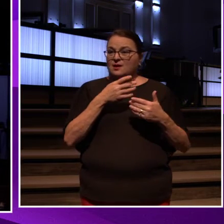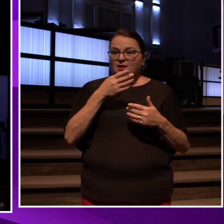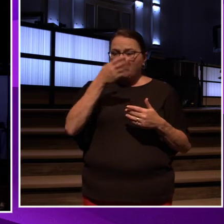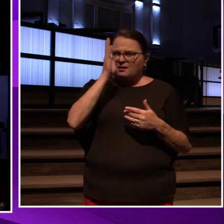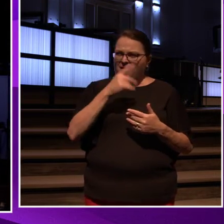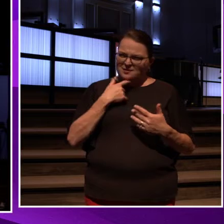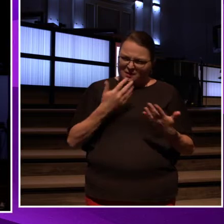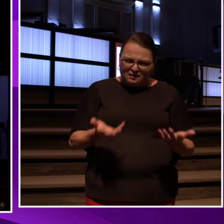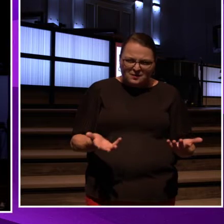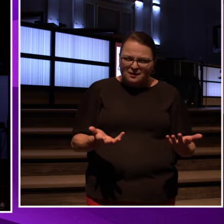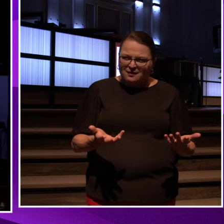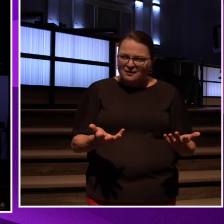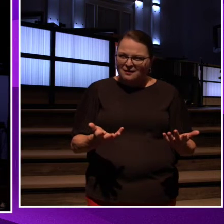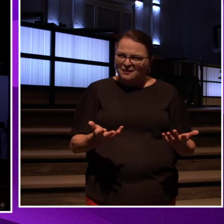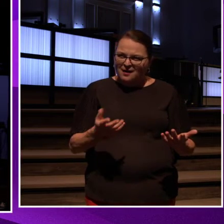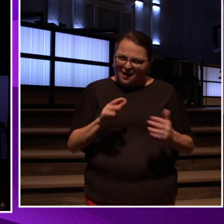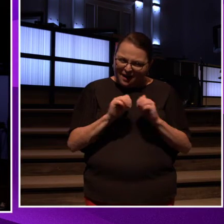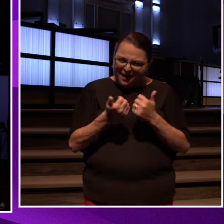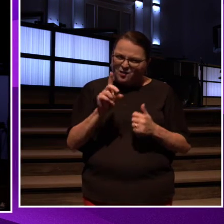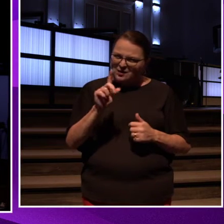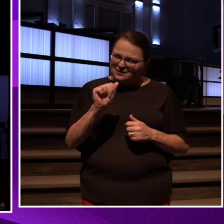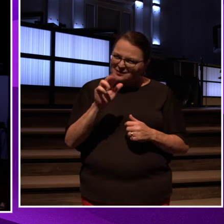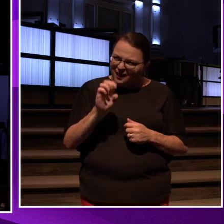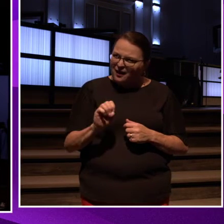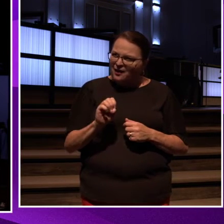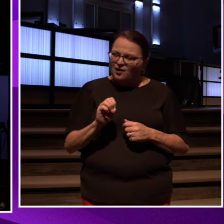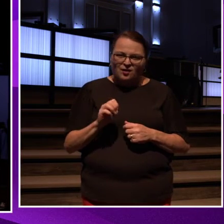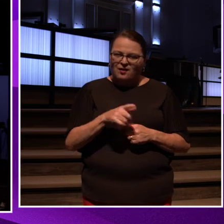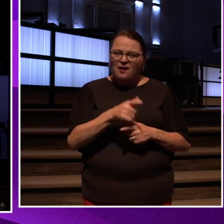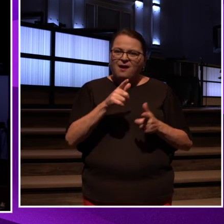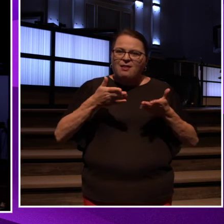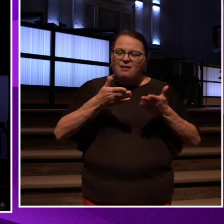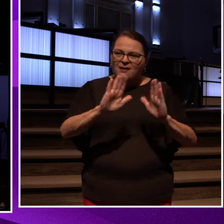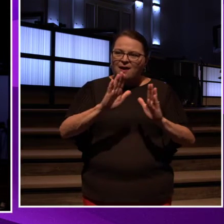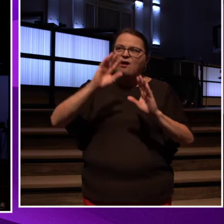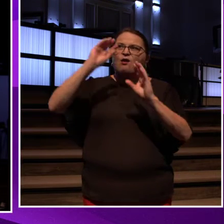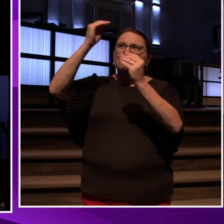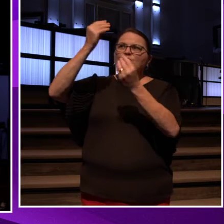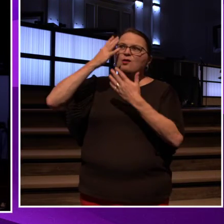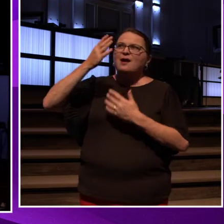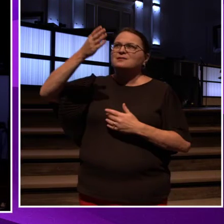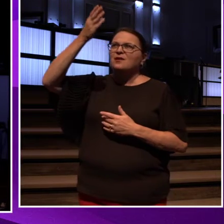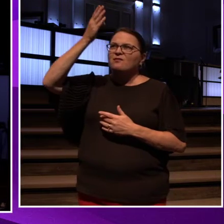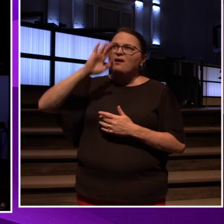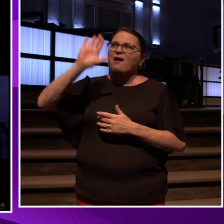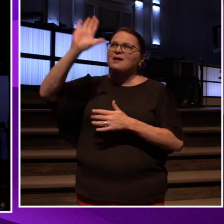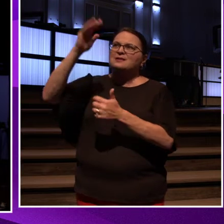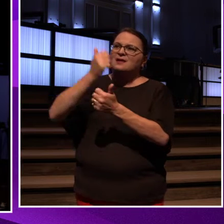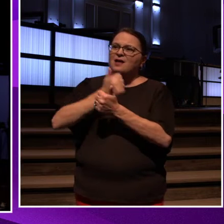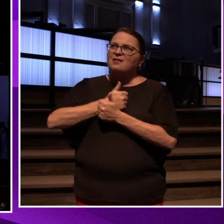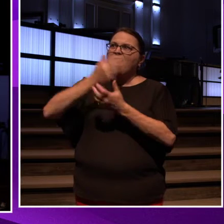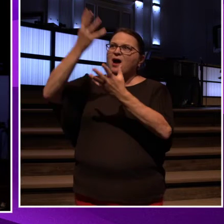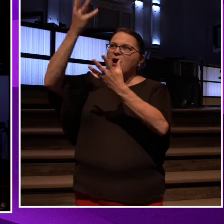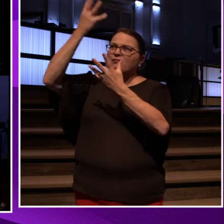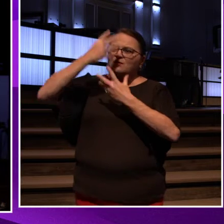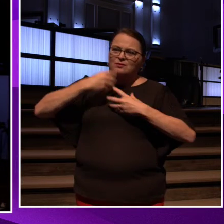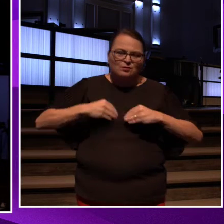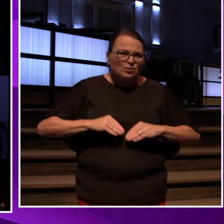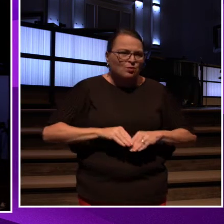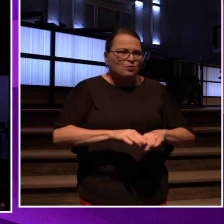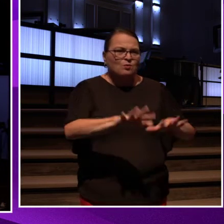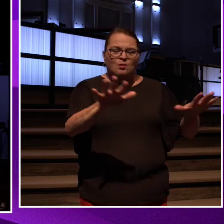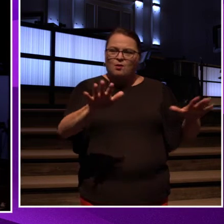how dare you? You're not letting the grace of God and the love of God flow in and through your life when you're doing that.